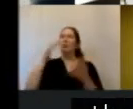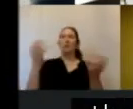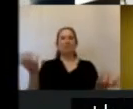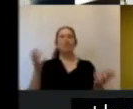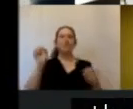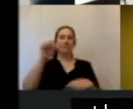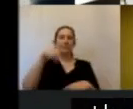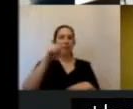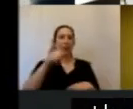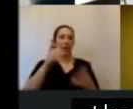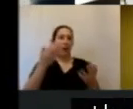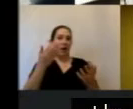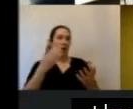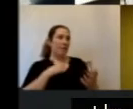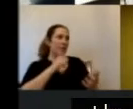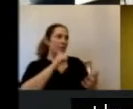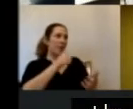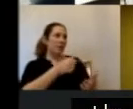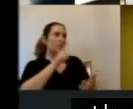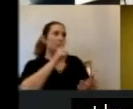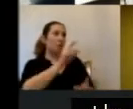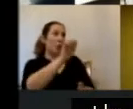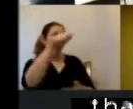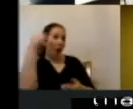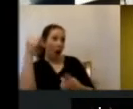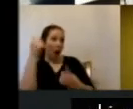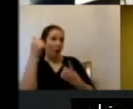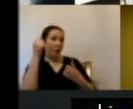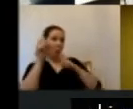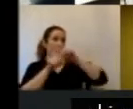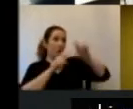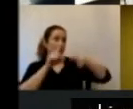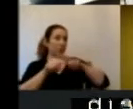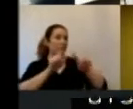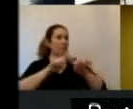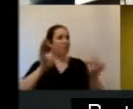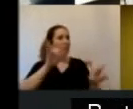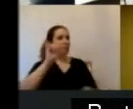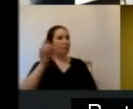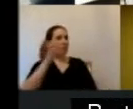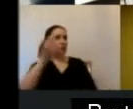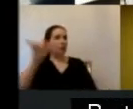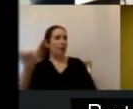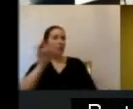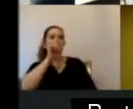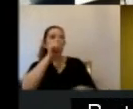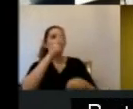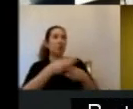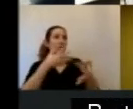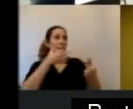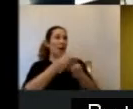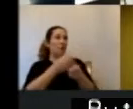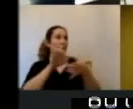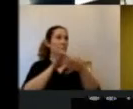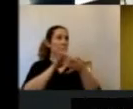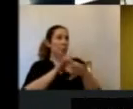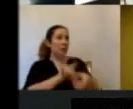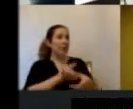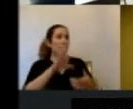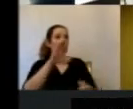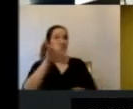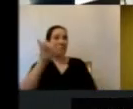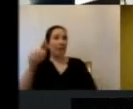ordinance, somewhat related. Wesley had also asked about the Horace Mann School. You may